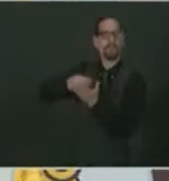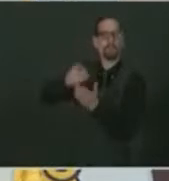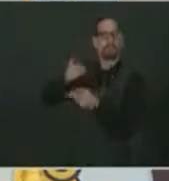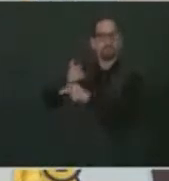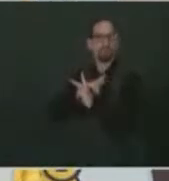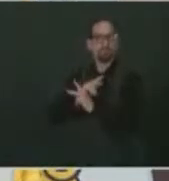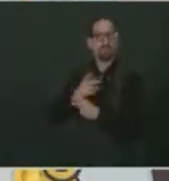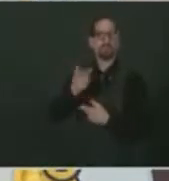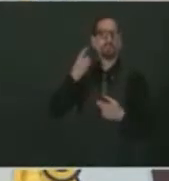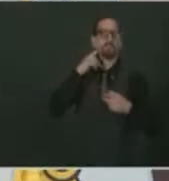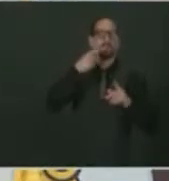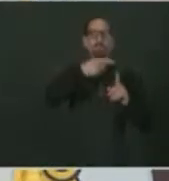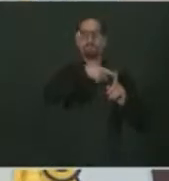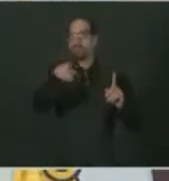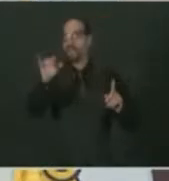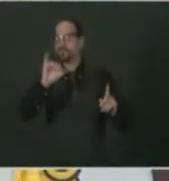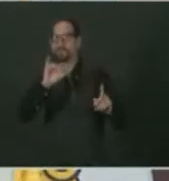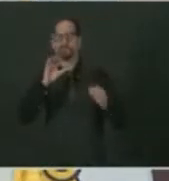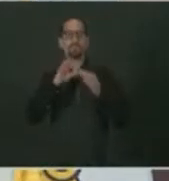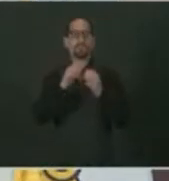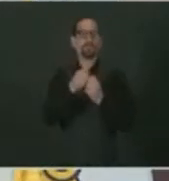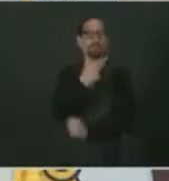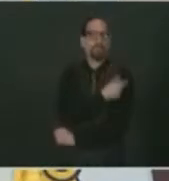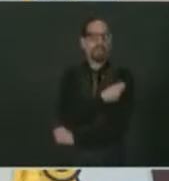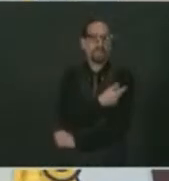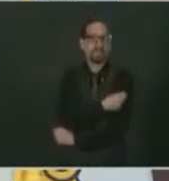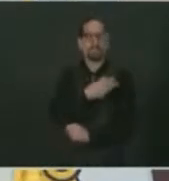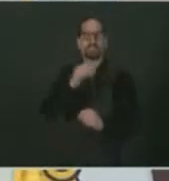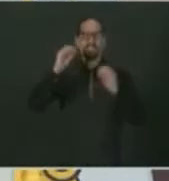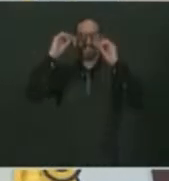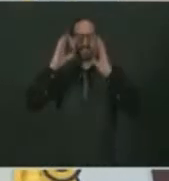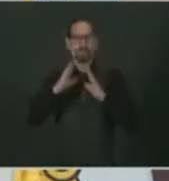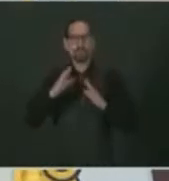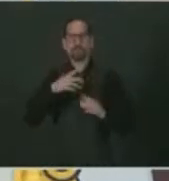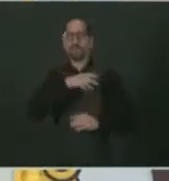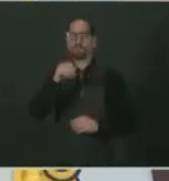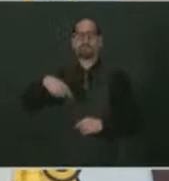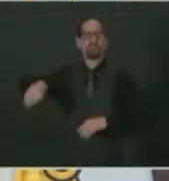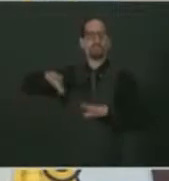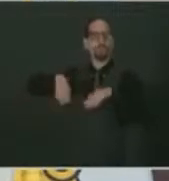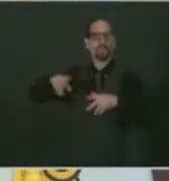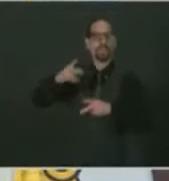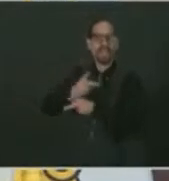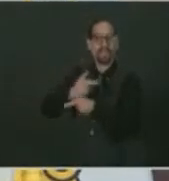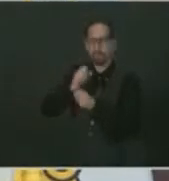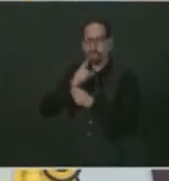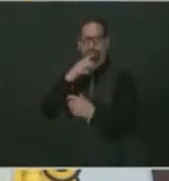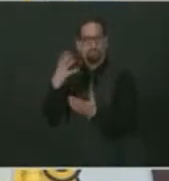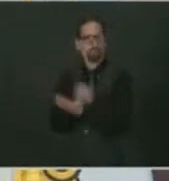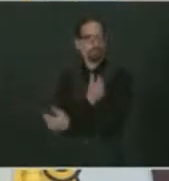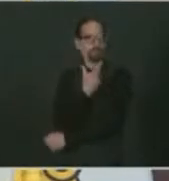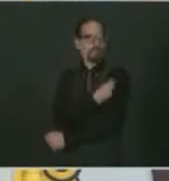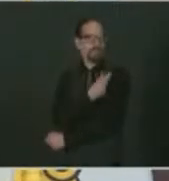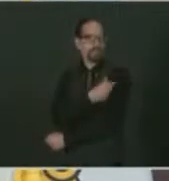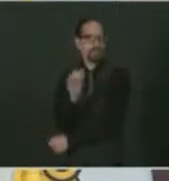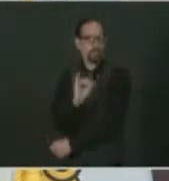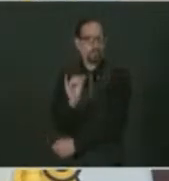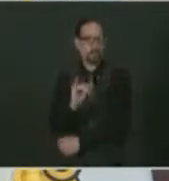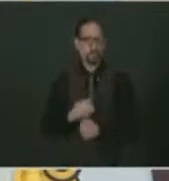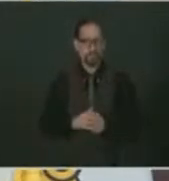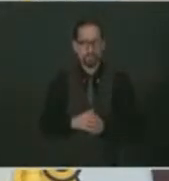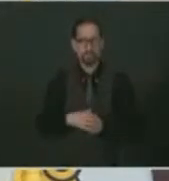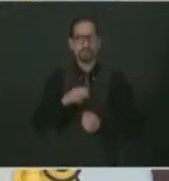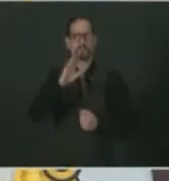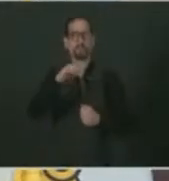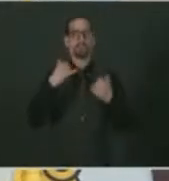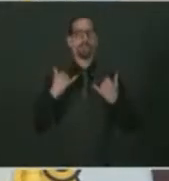through 12 and the child care. So on a personal note, you might have seen, but my wife Susan and I